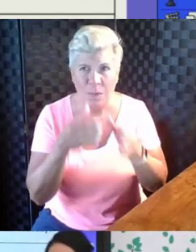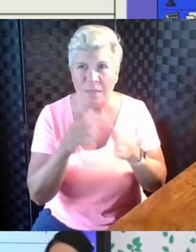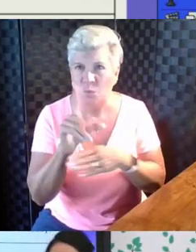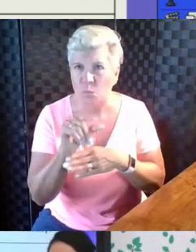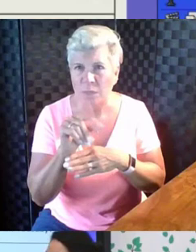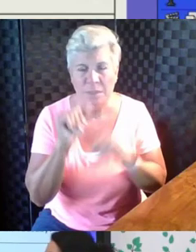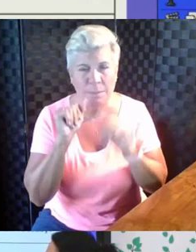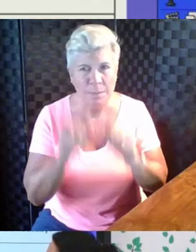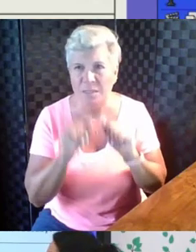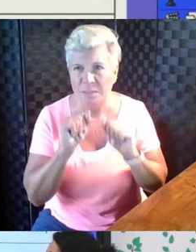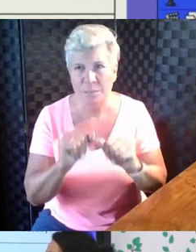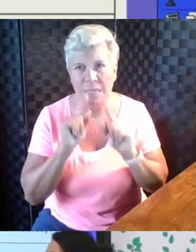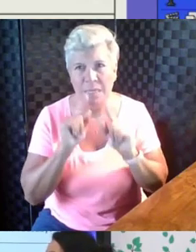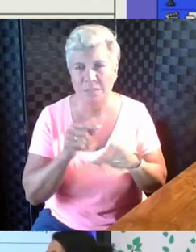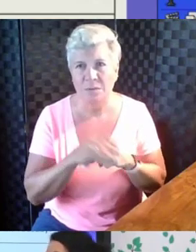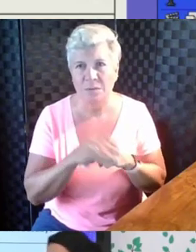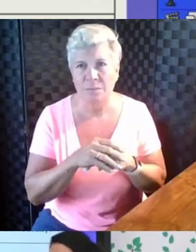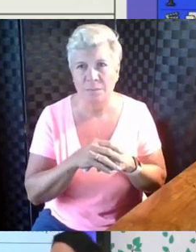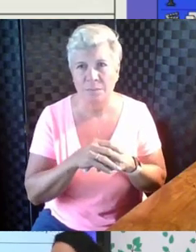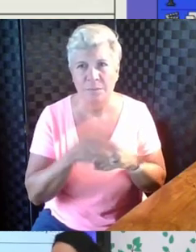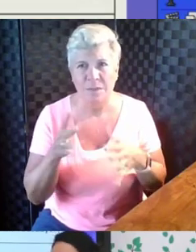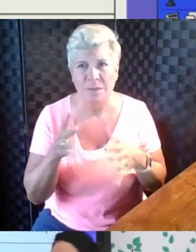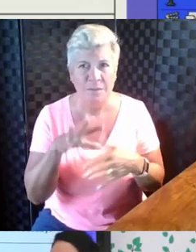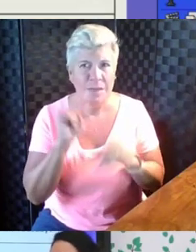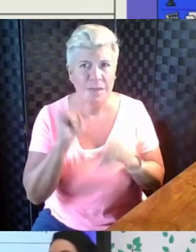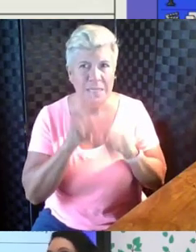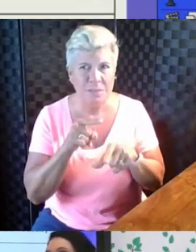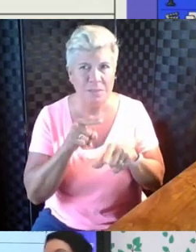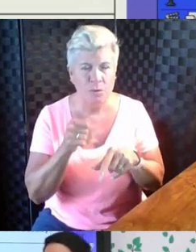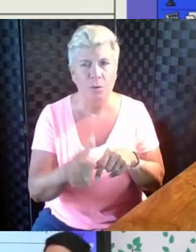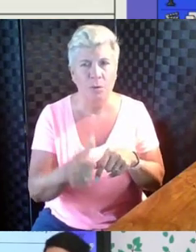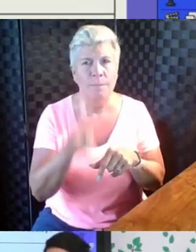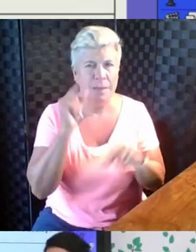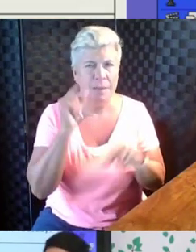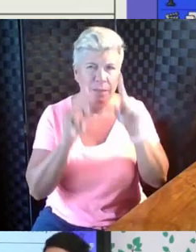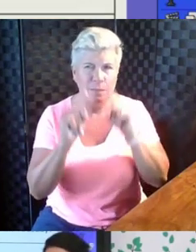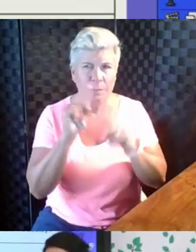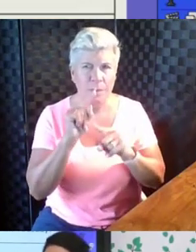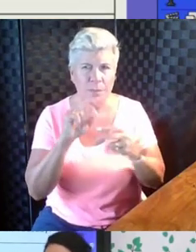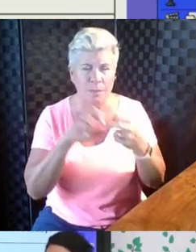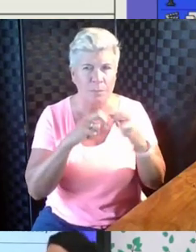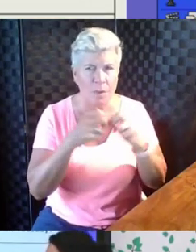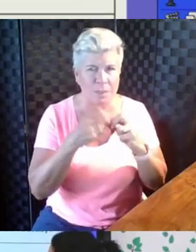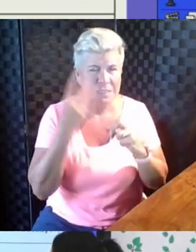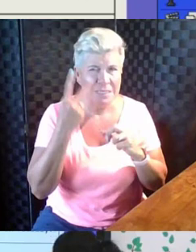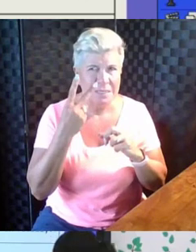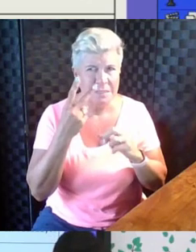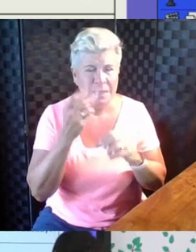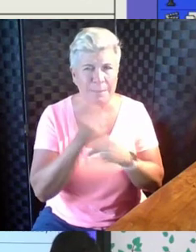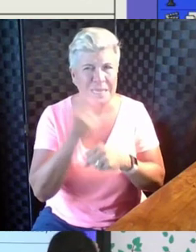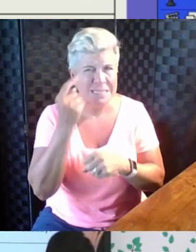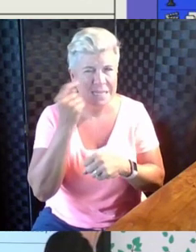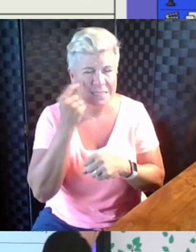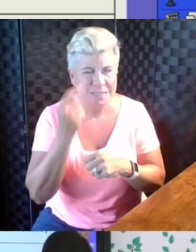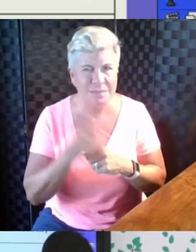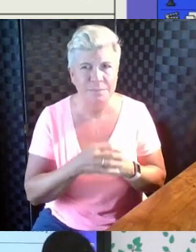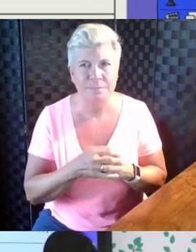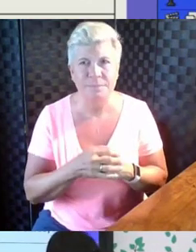that 20 could be the answer. So after you find that answer, go back and think about the problem and see if it makes